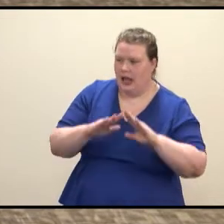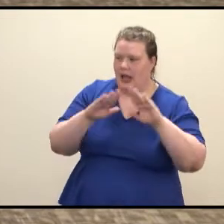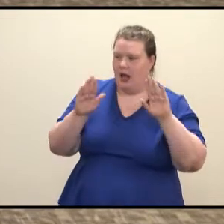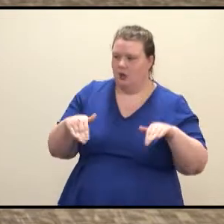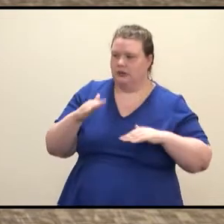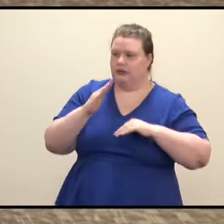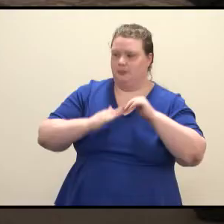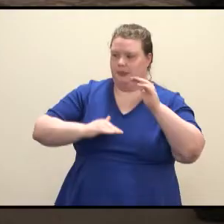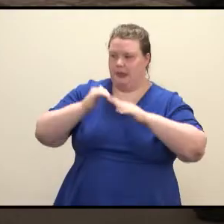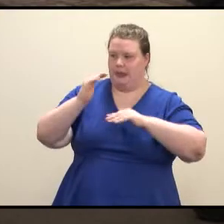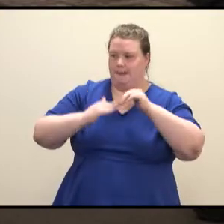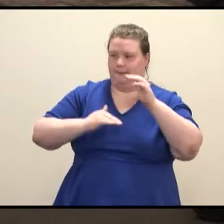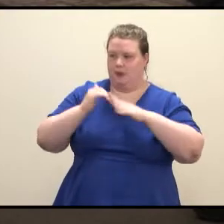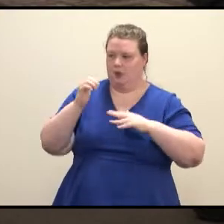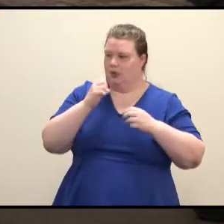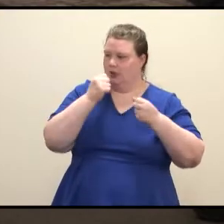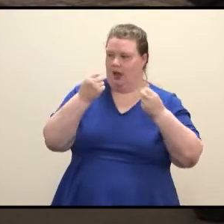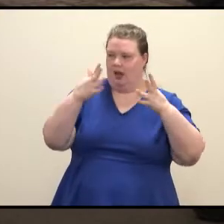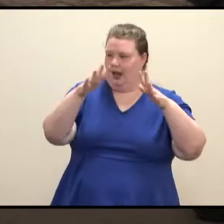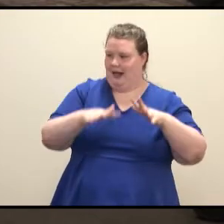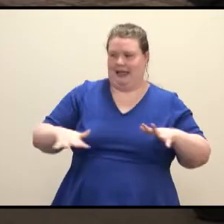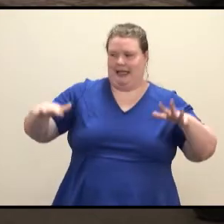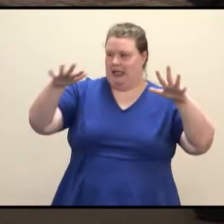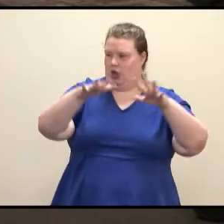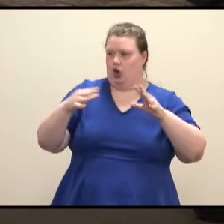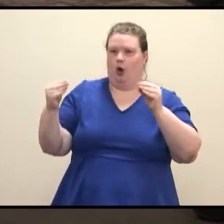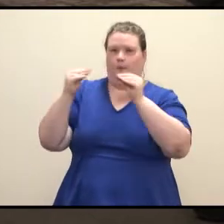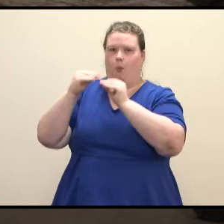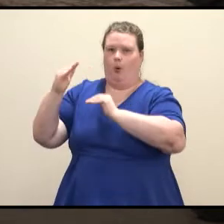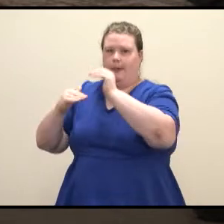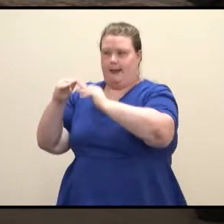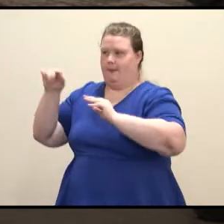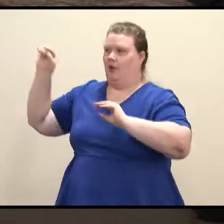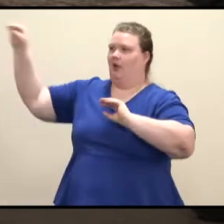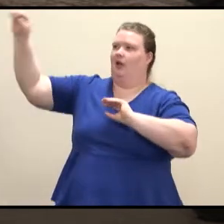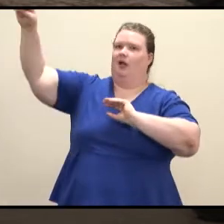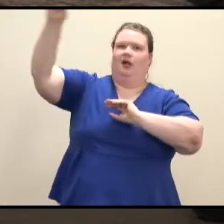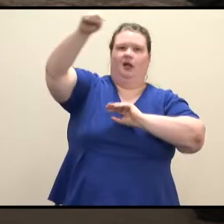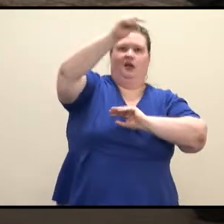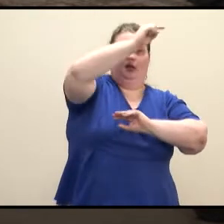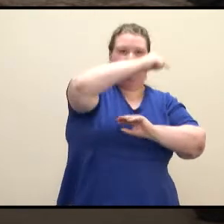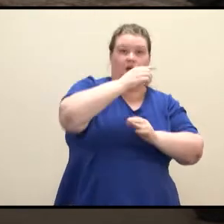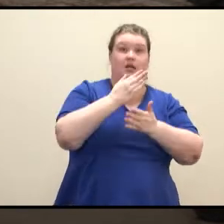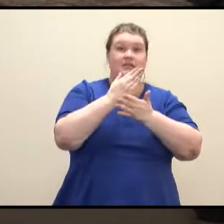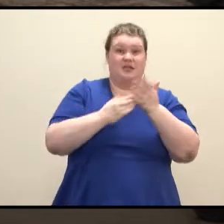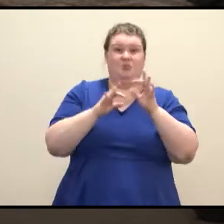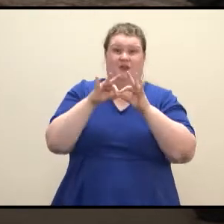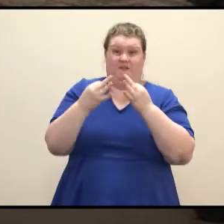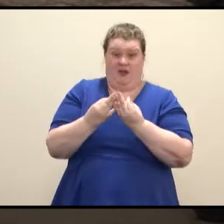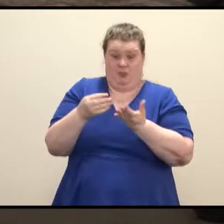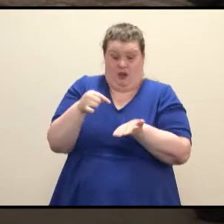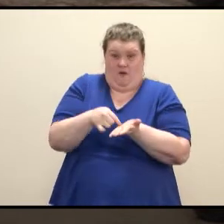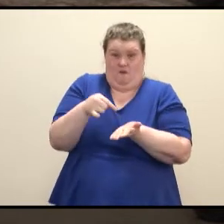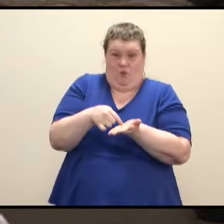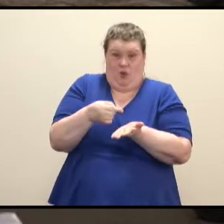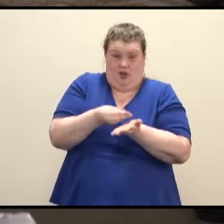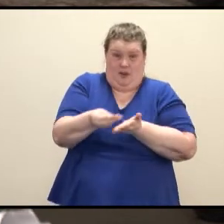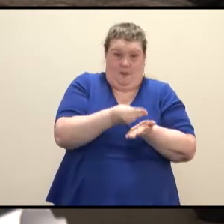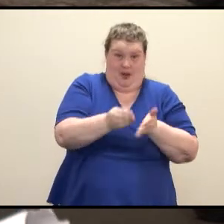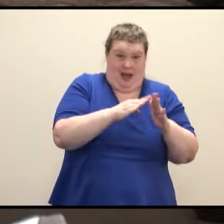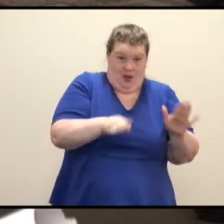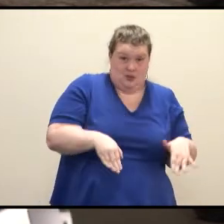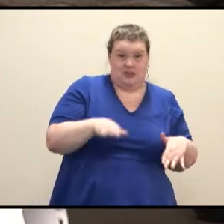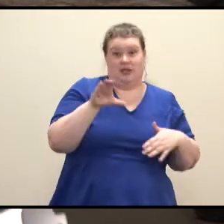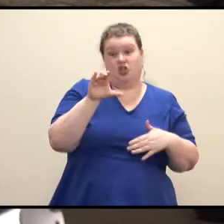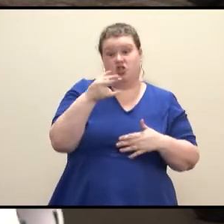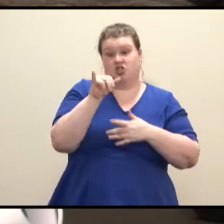ISD. And so a lot of the housing that some of our families can afford, especially like our teachers in